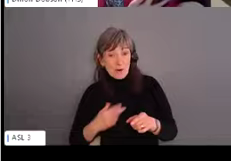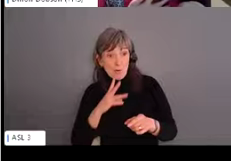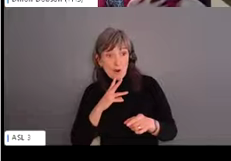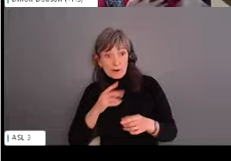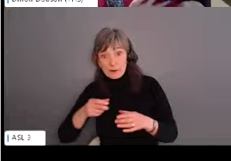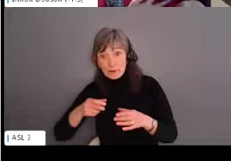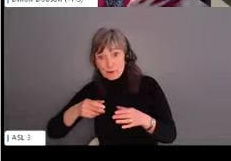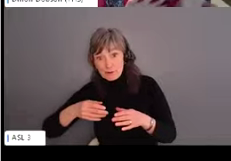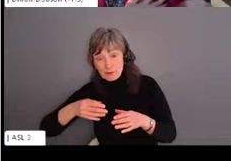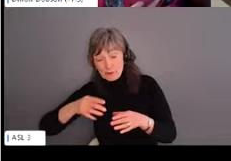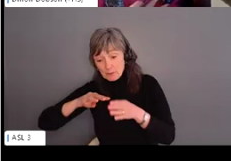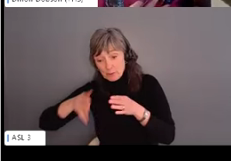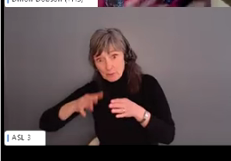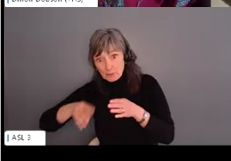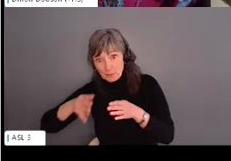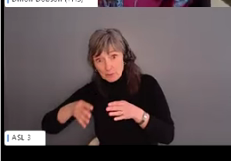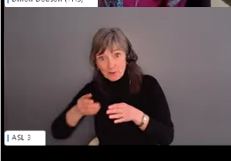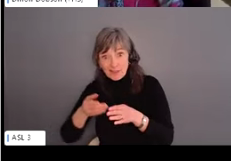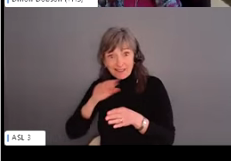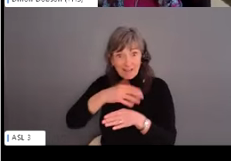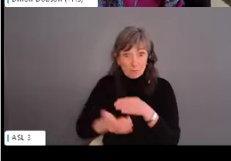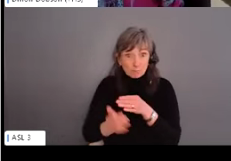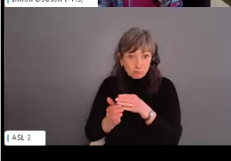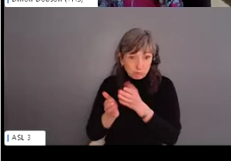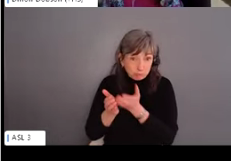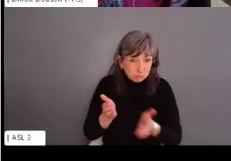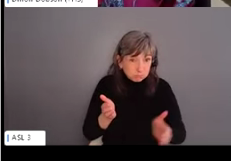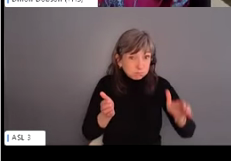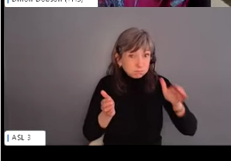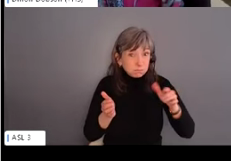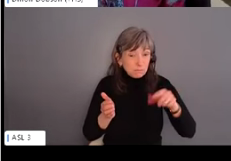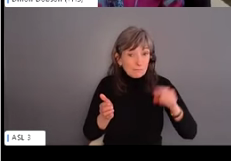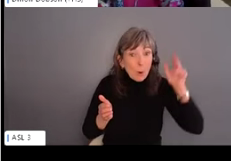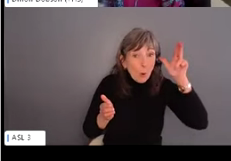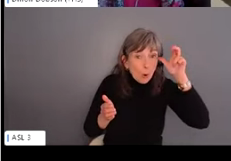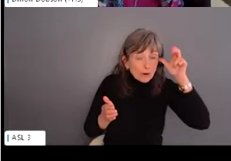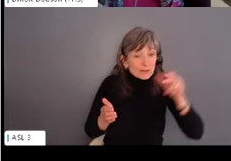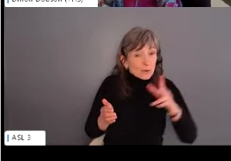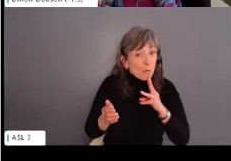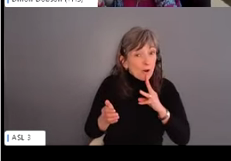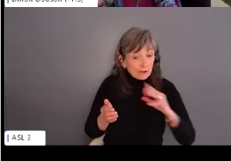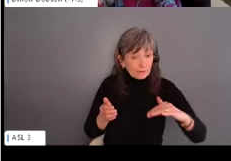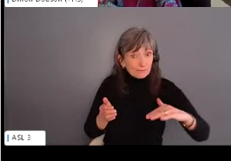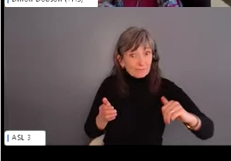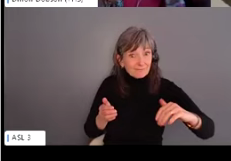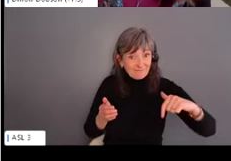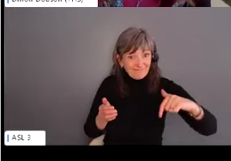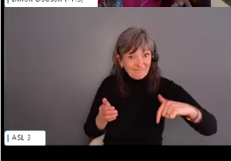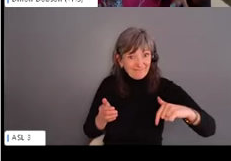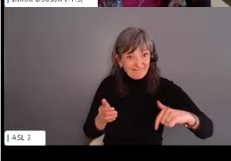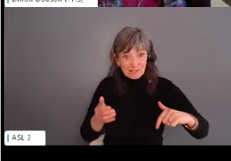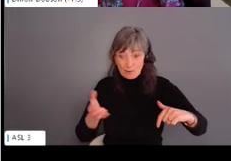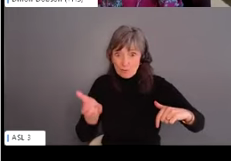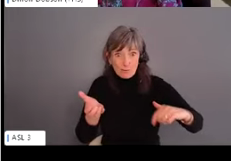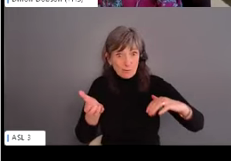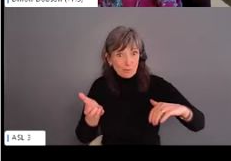water fountain for a horse. And so this is sort of like a symbol of how humans and animals have been intertwined for